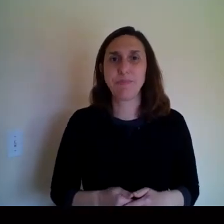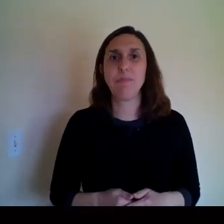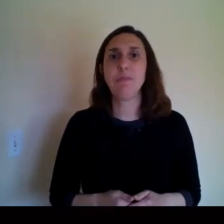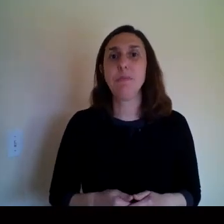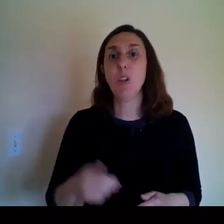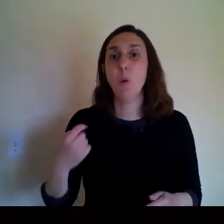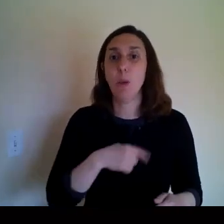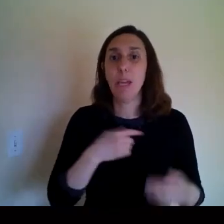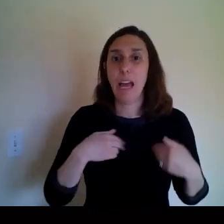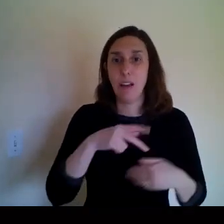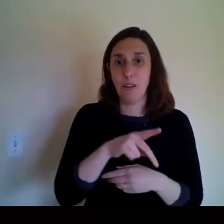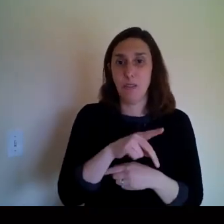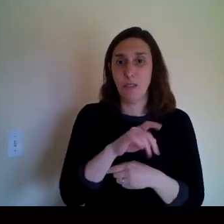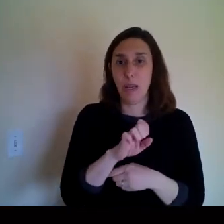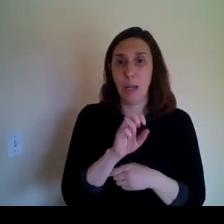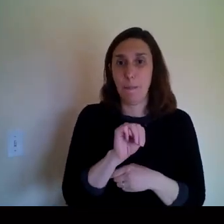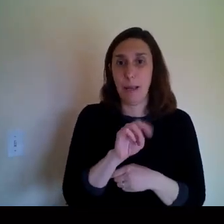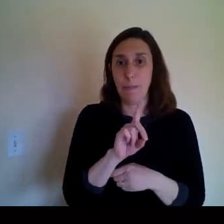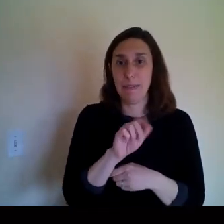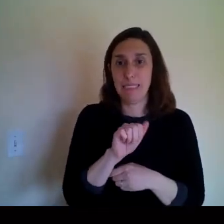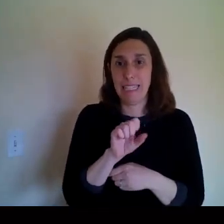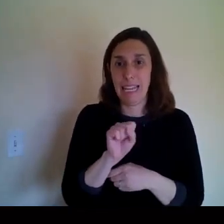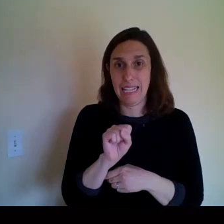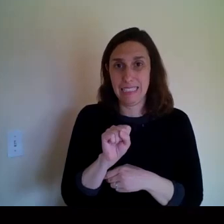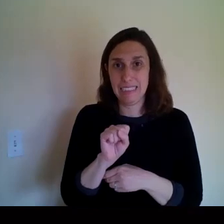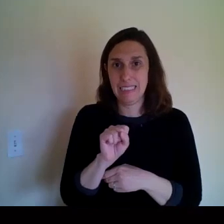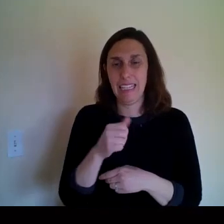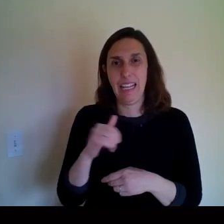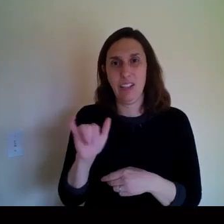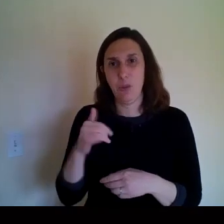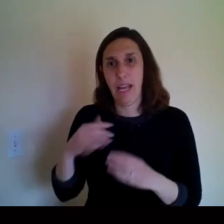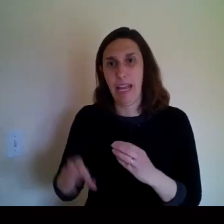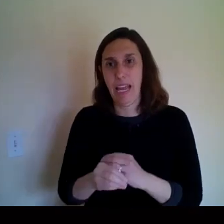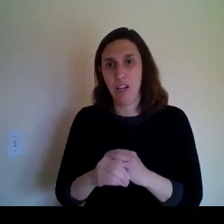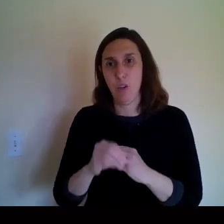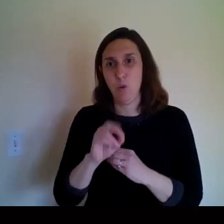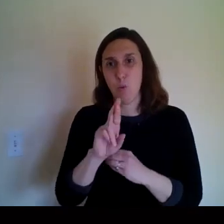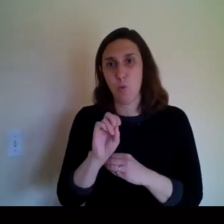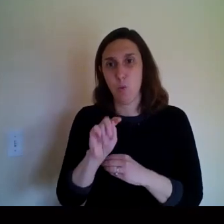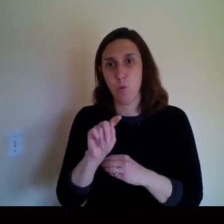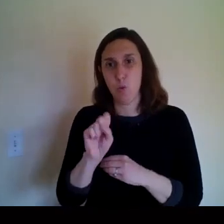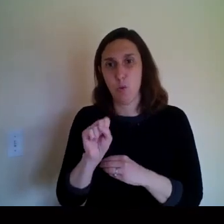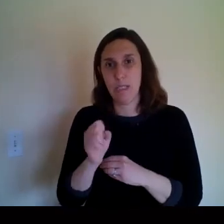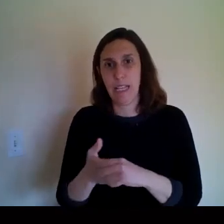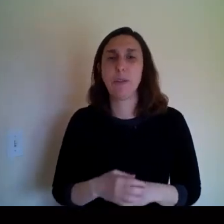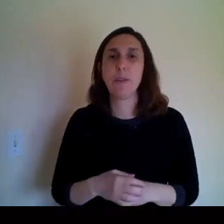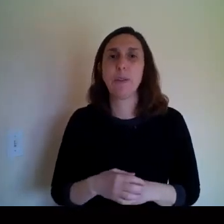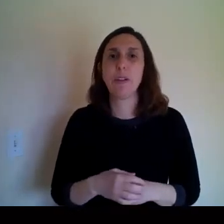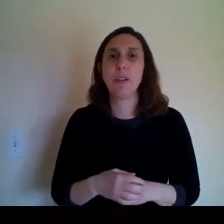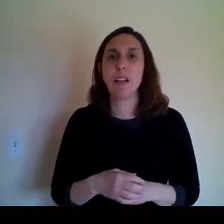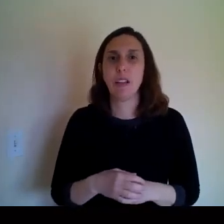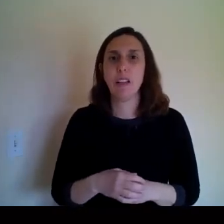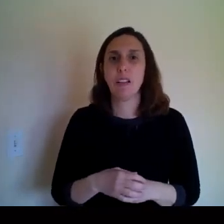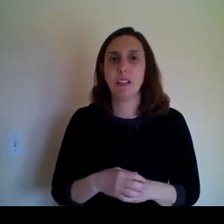And we get equal order to operators and their inversion. Their ability to go forward and